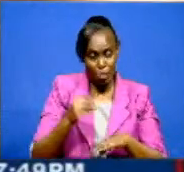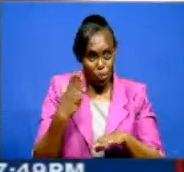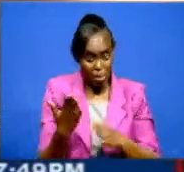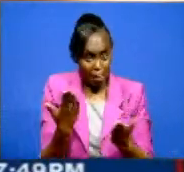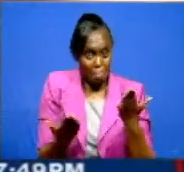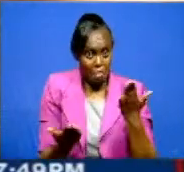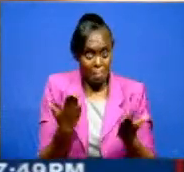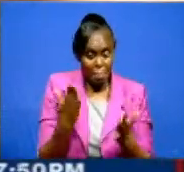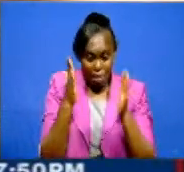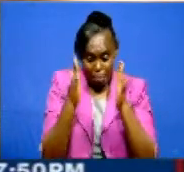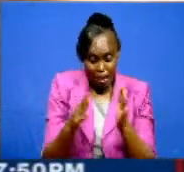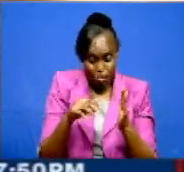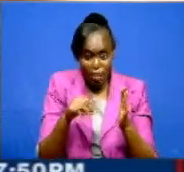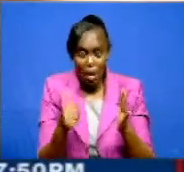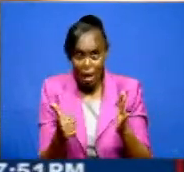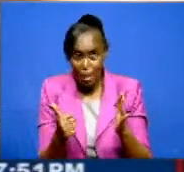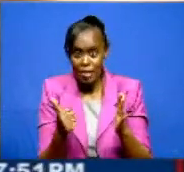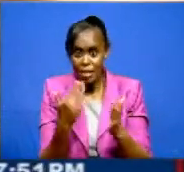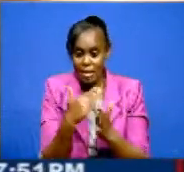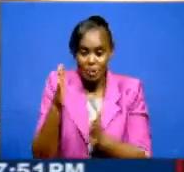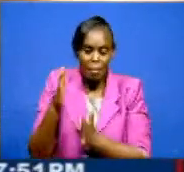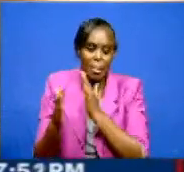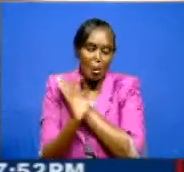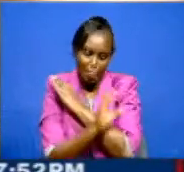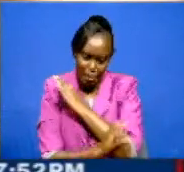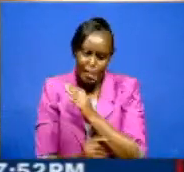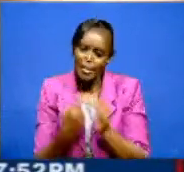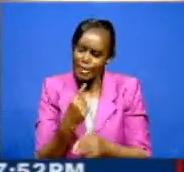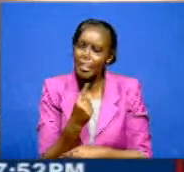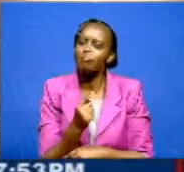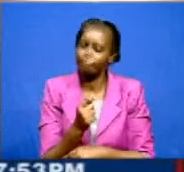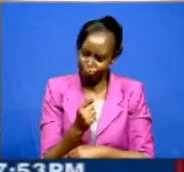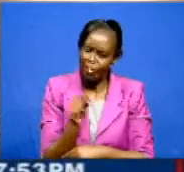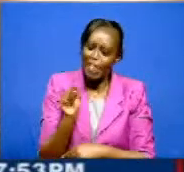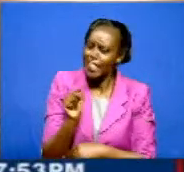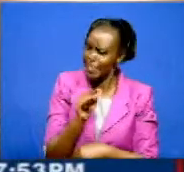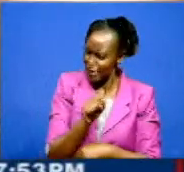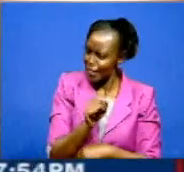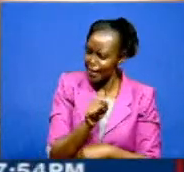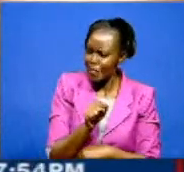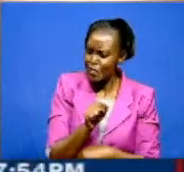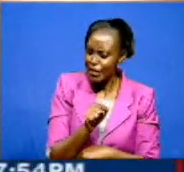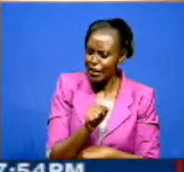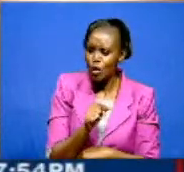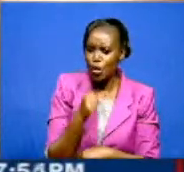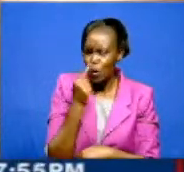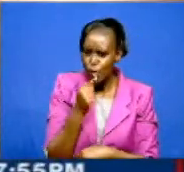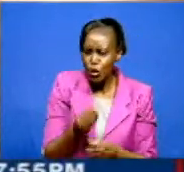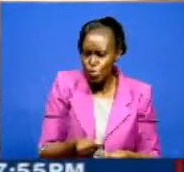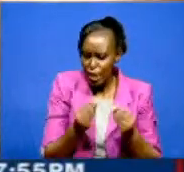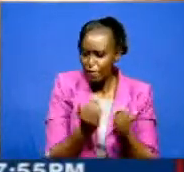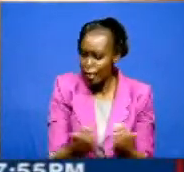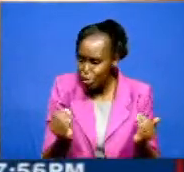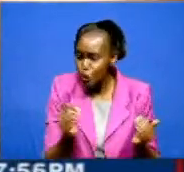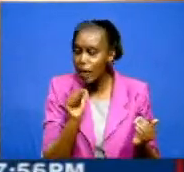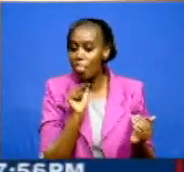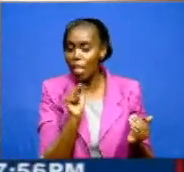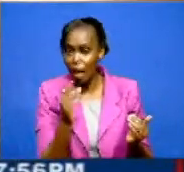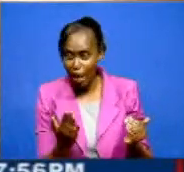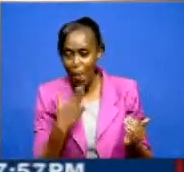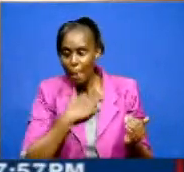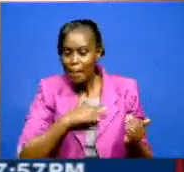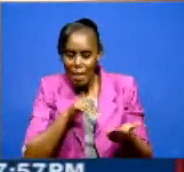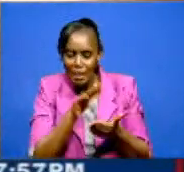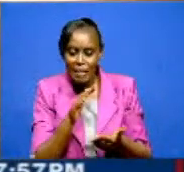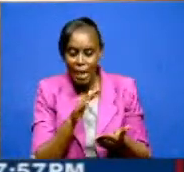perhaps then somebody else, some neighboring country might say, that thing that you are giving your children there, please send